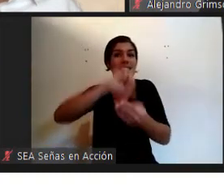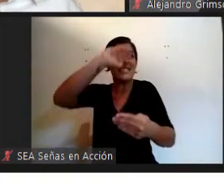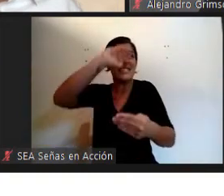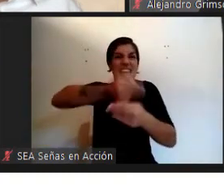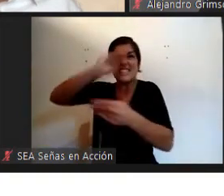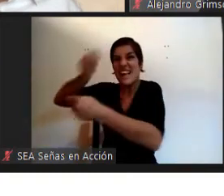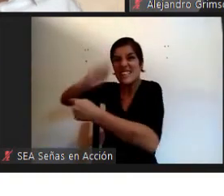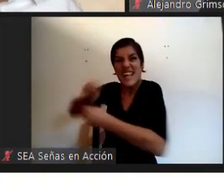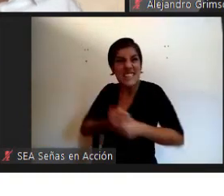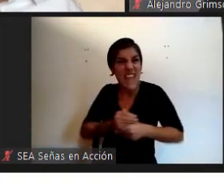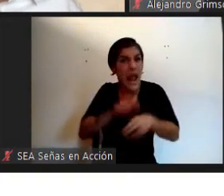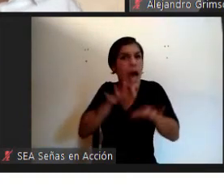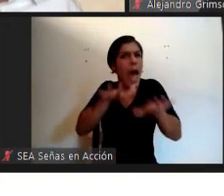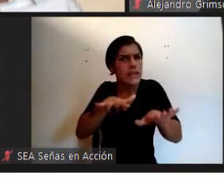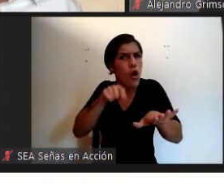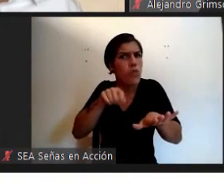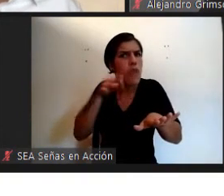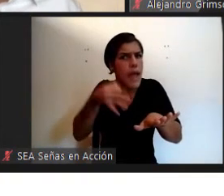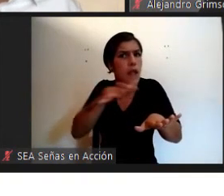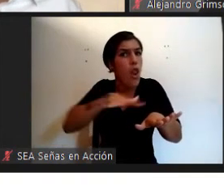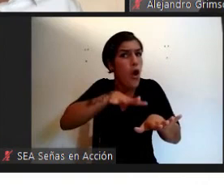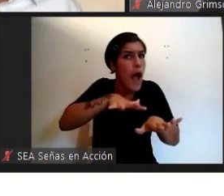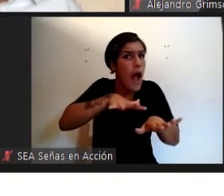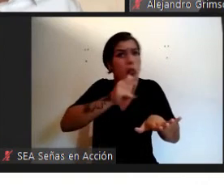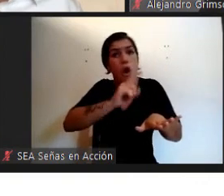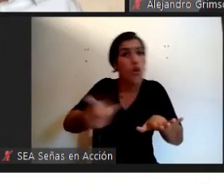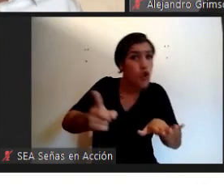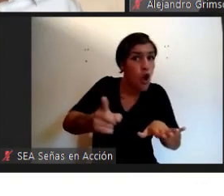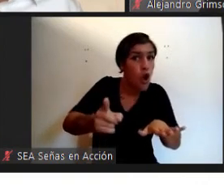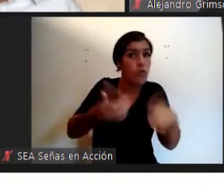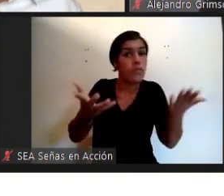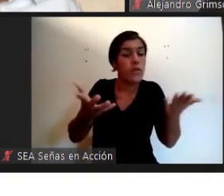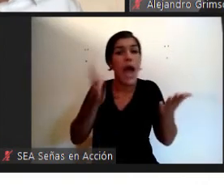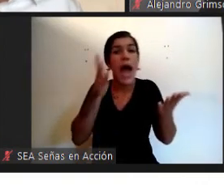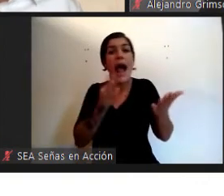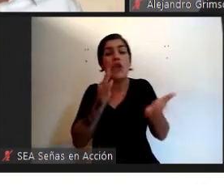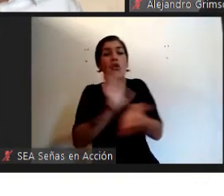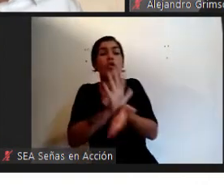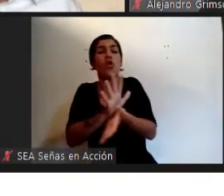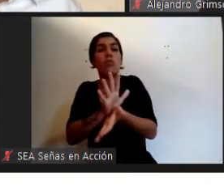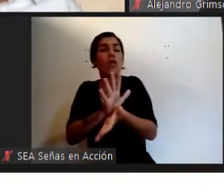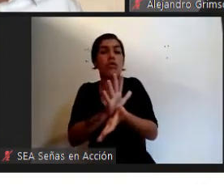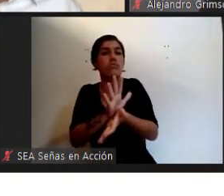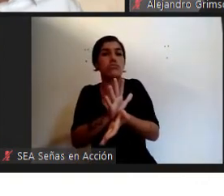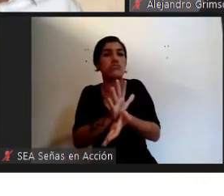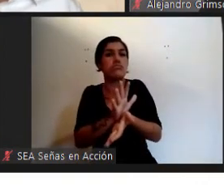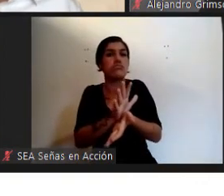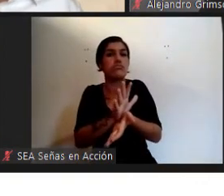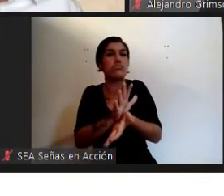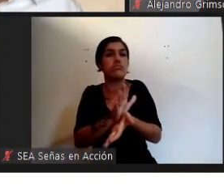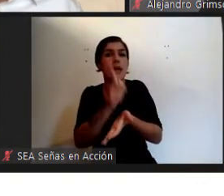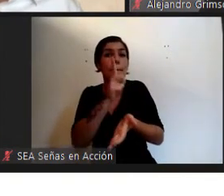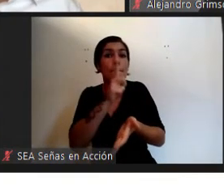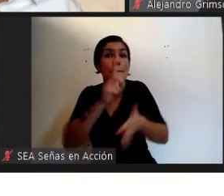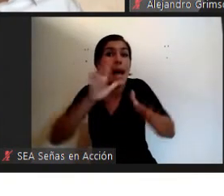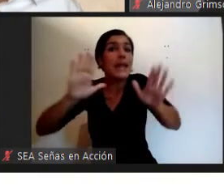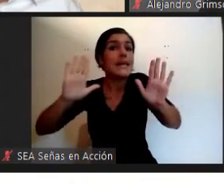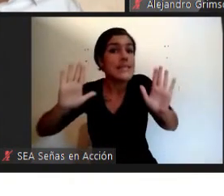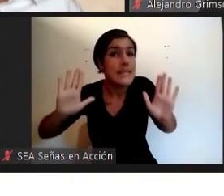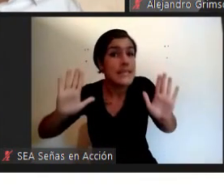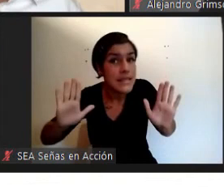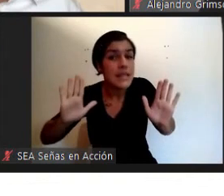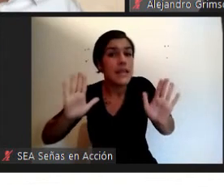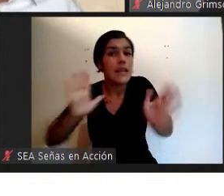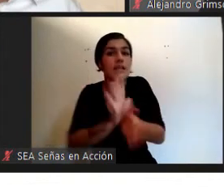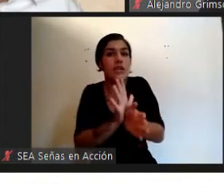being closed, something that tends more to be in some sort of the checks